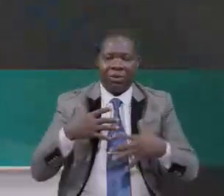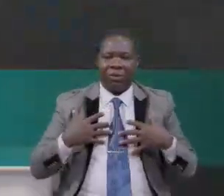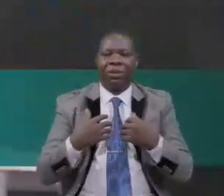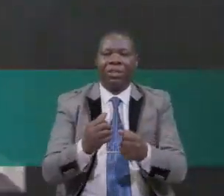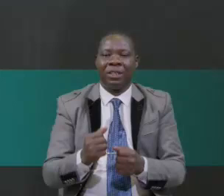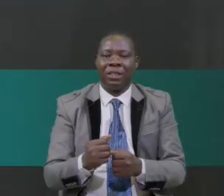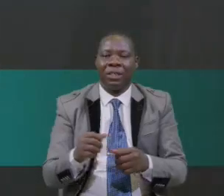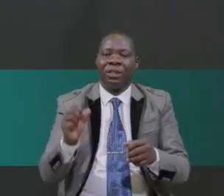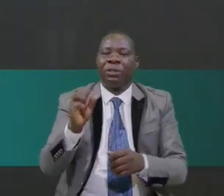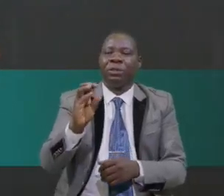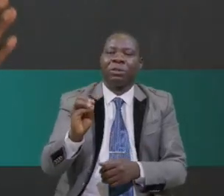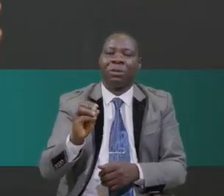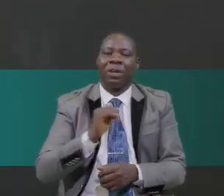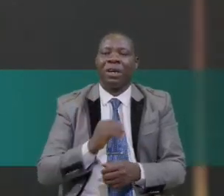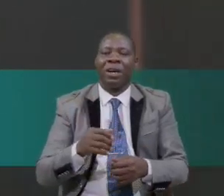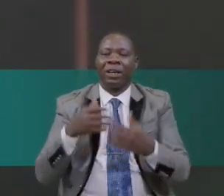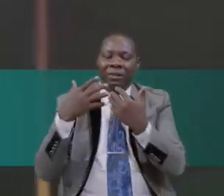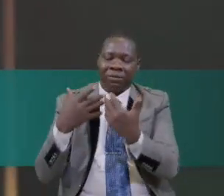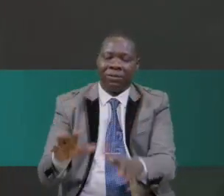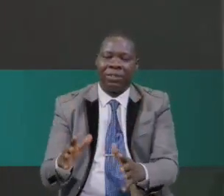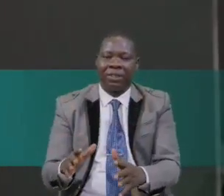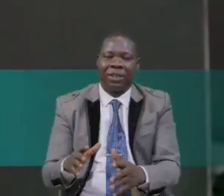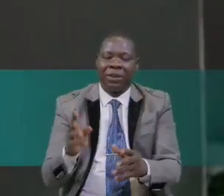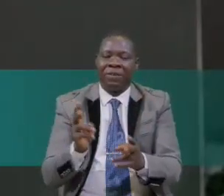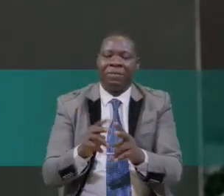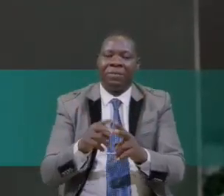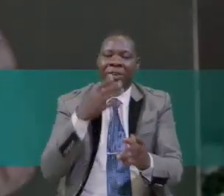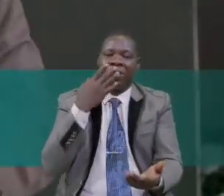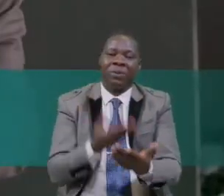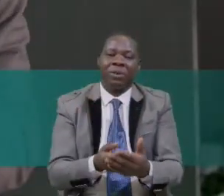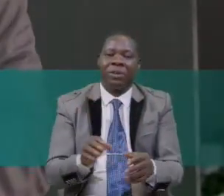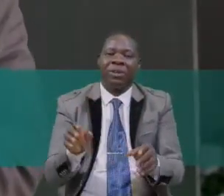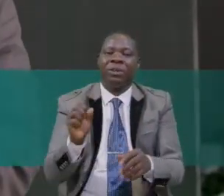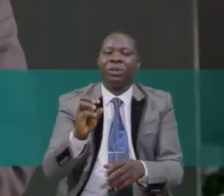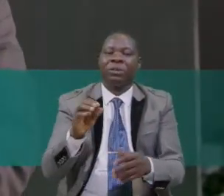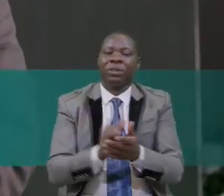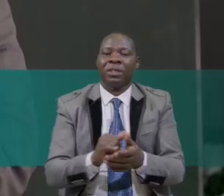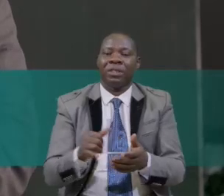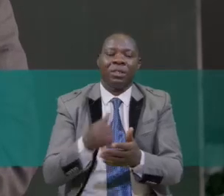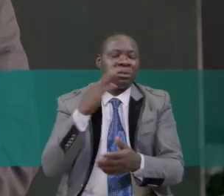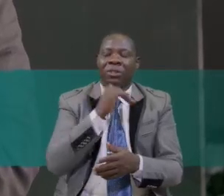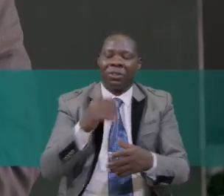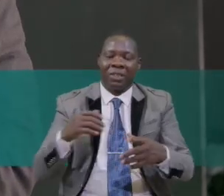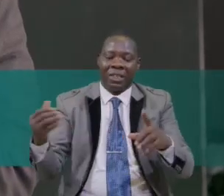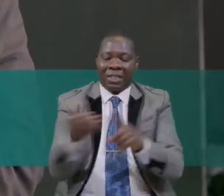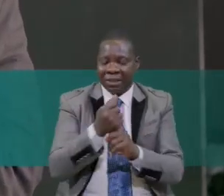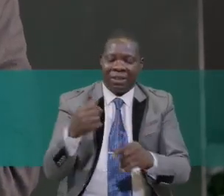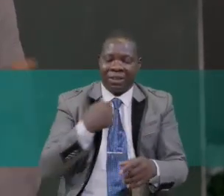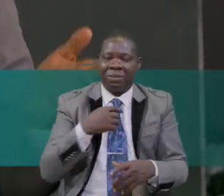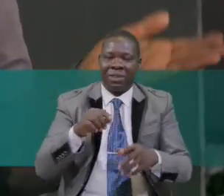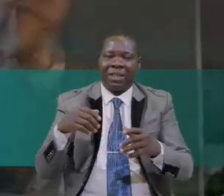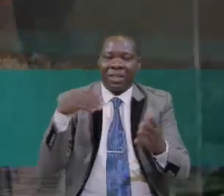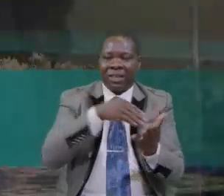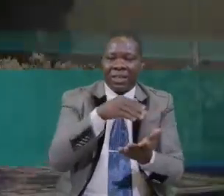I finished very well, so that the thing will not grab me again when I go over there. And